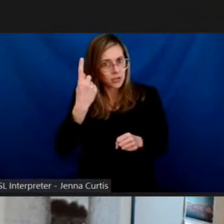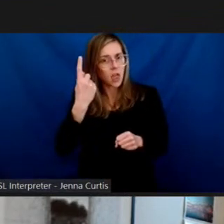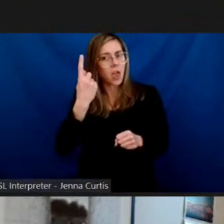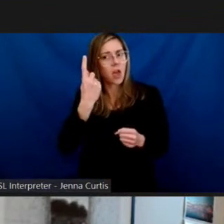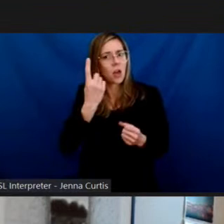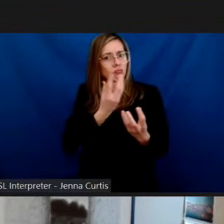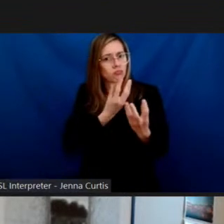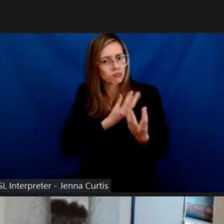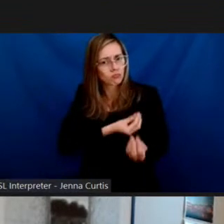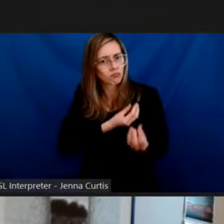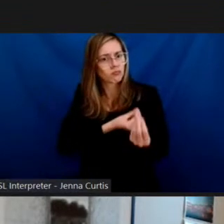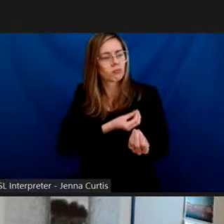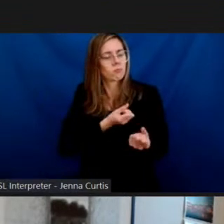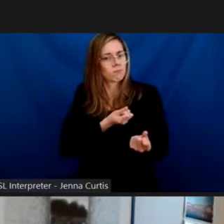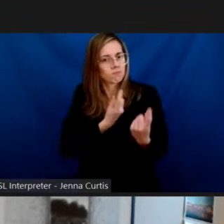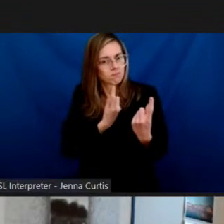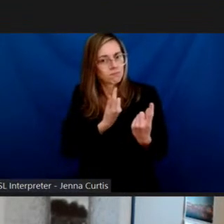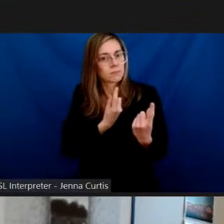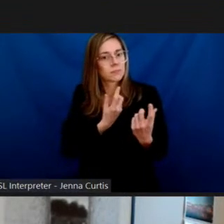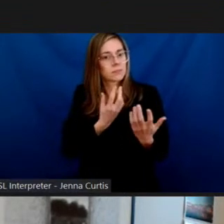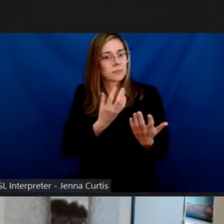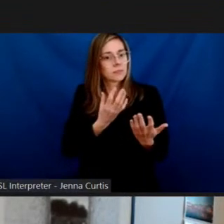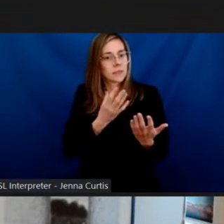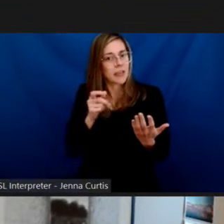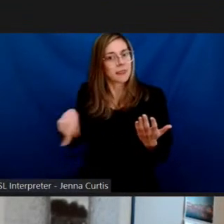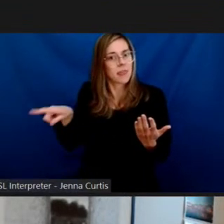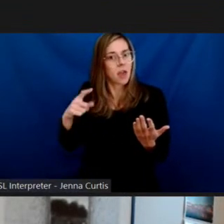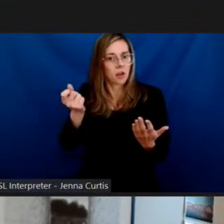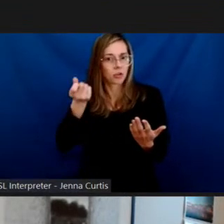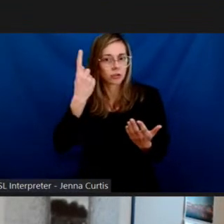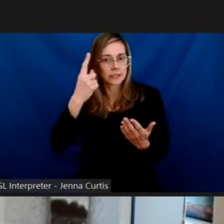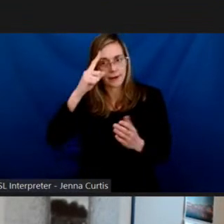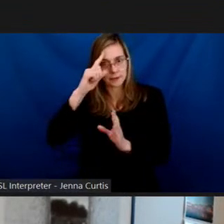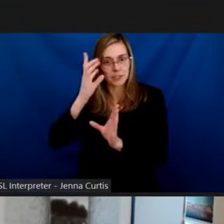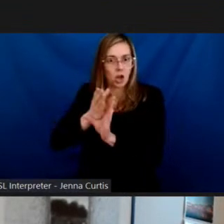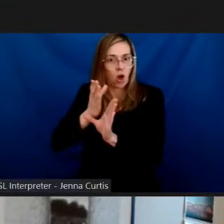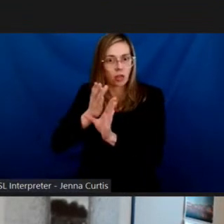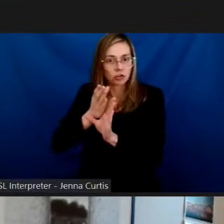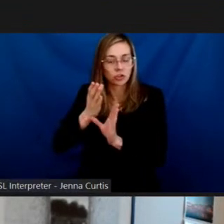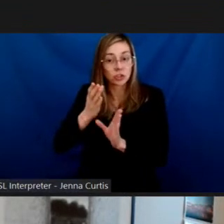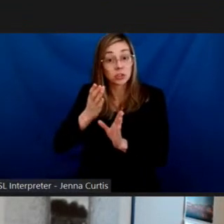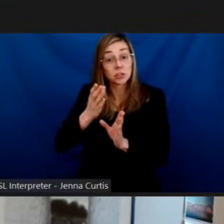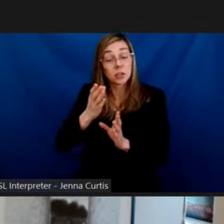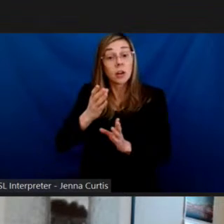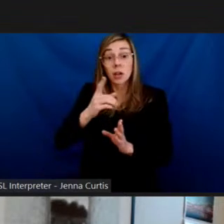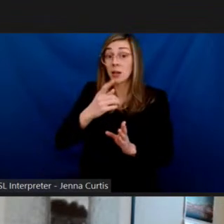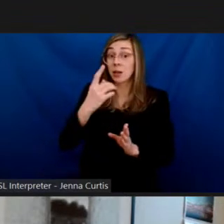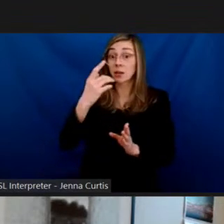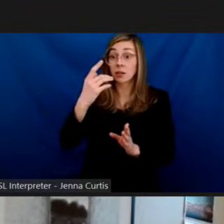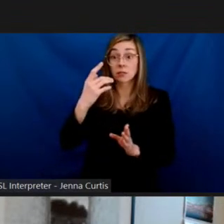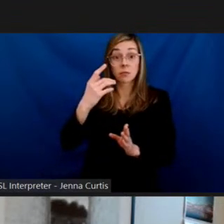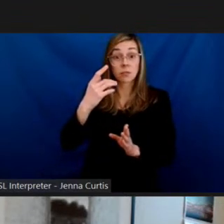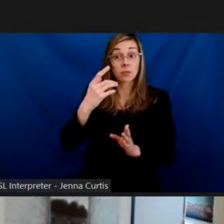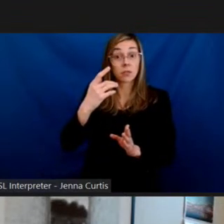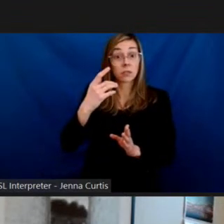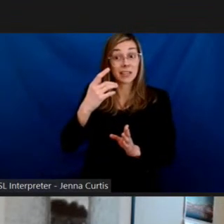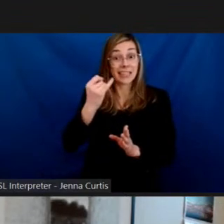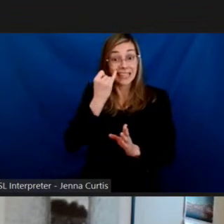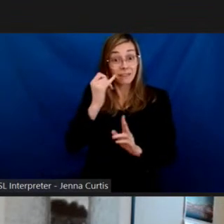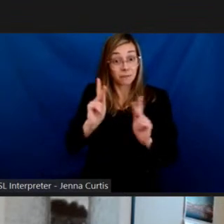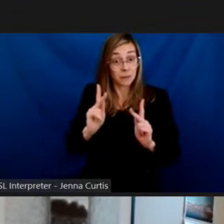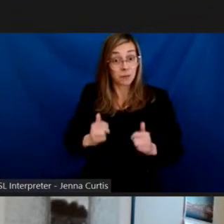you know, that part of psychology that is really impacted by the trauma of living on the street, but